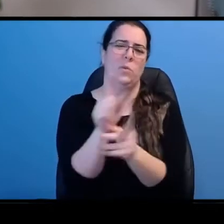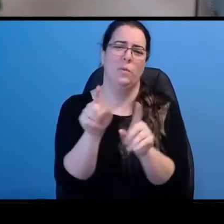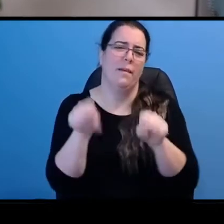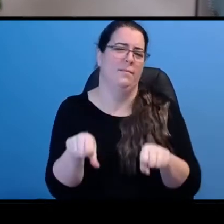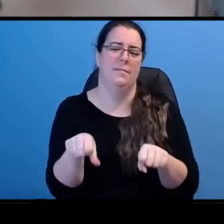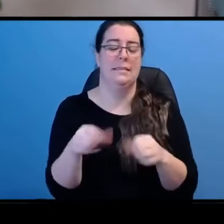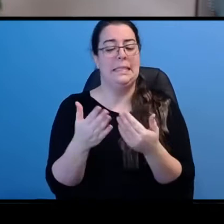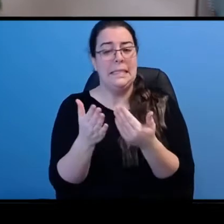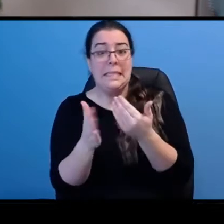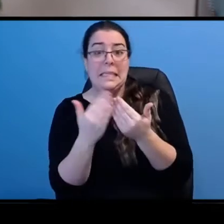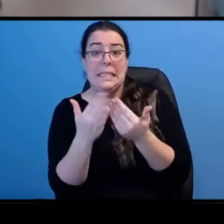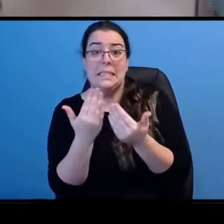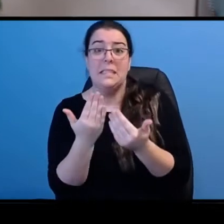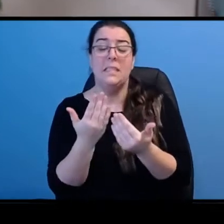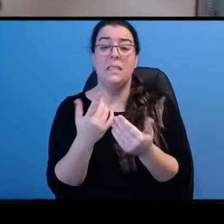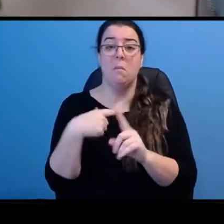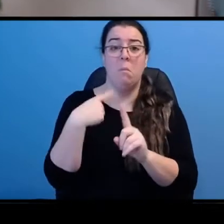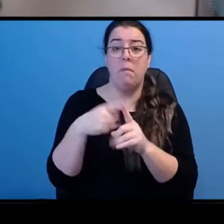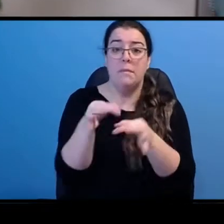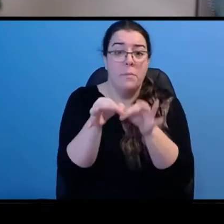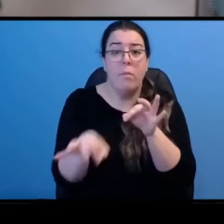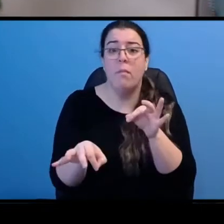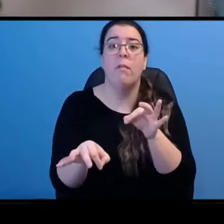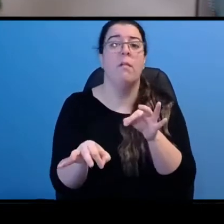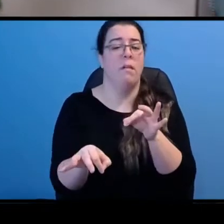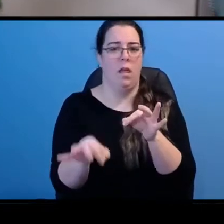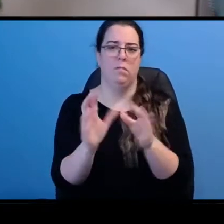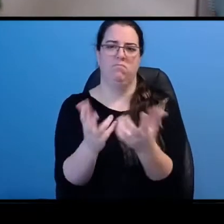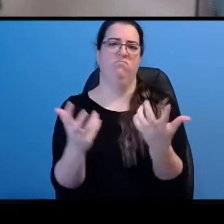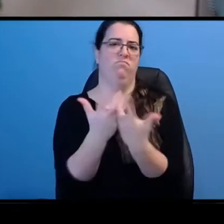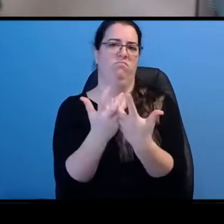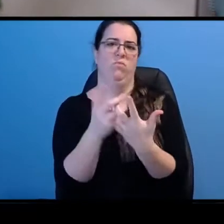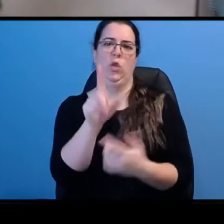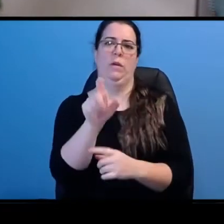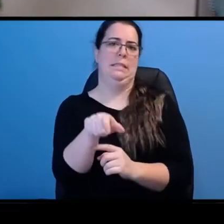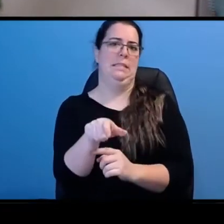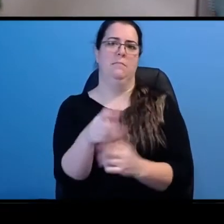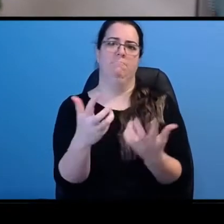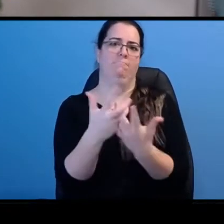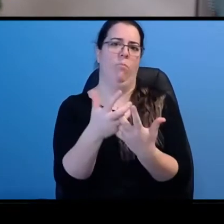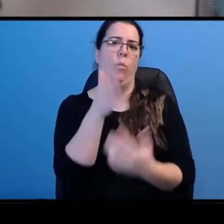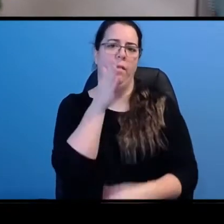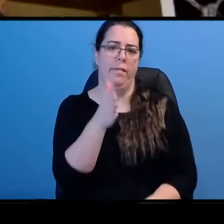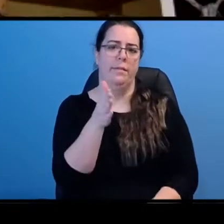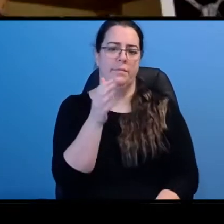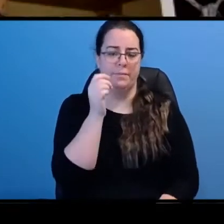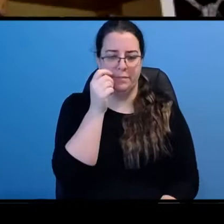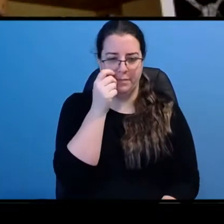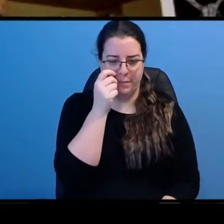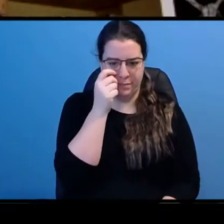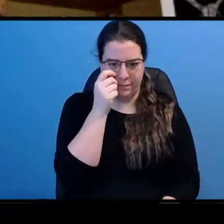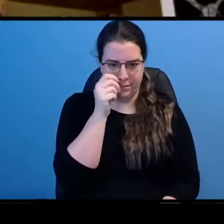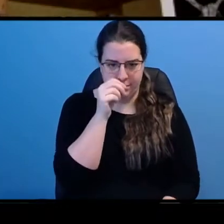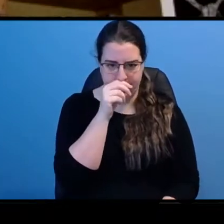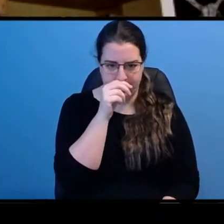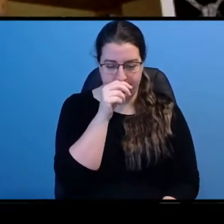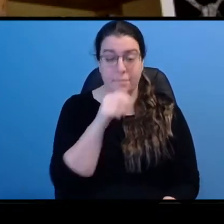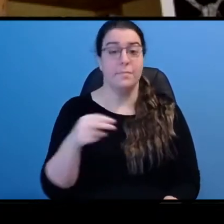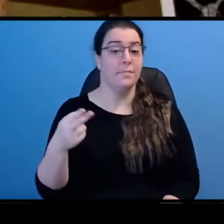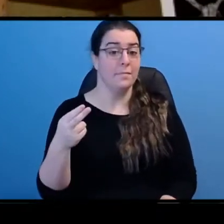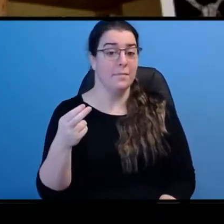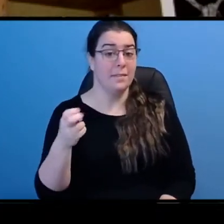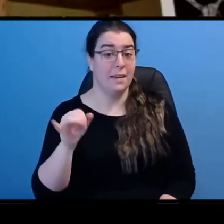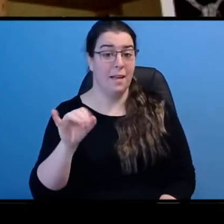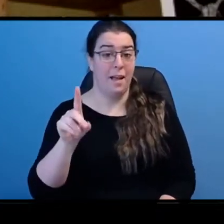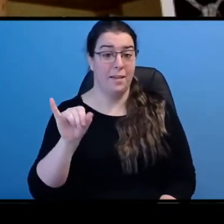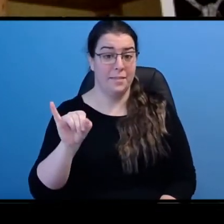what you need it to do for the grant writing process. I think this is one of those times, too, when asking your program officer